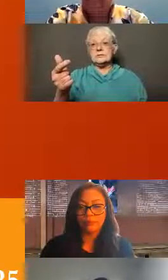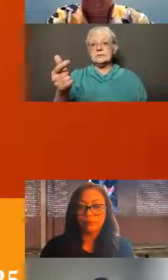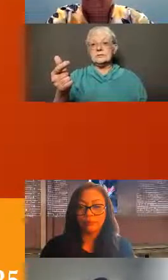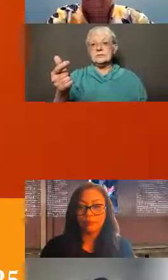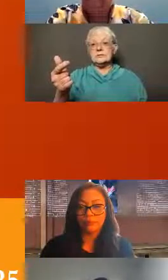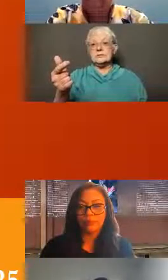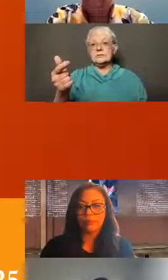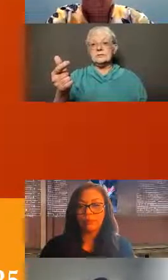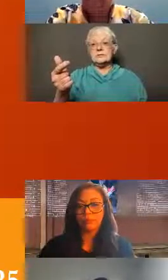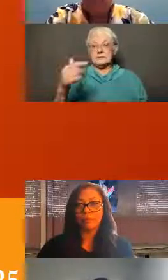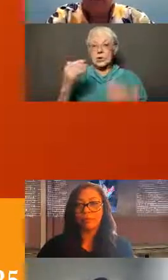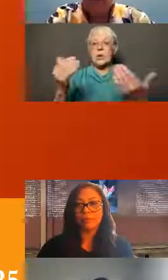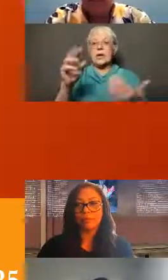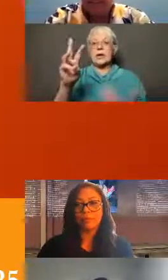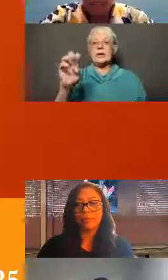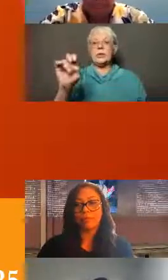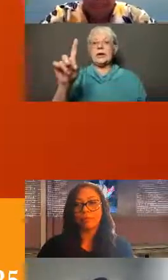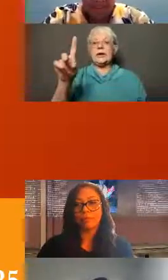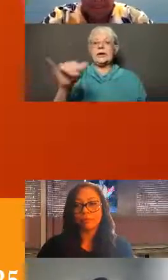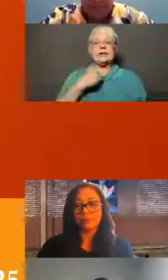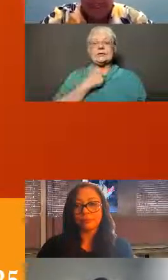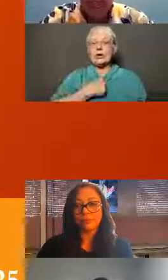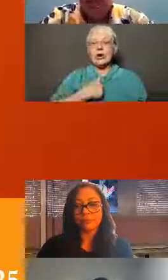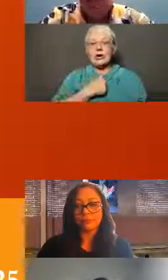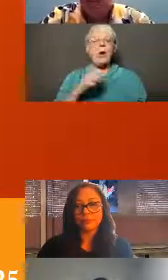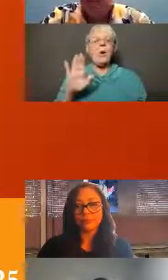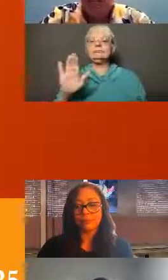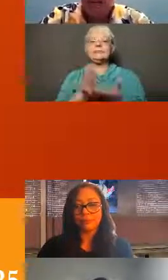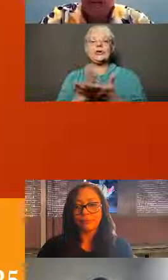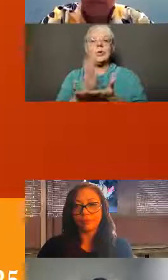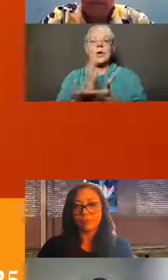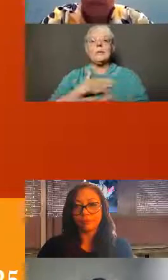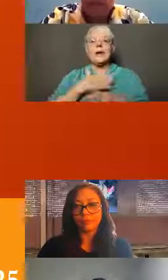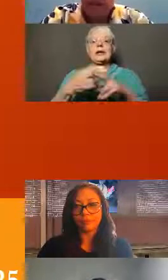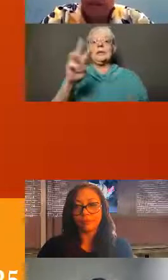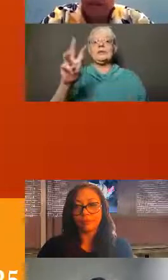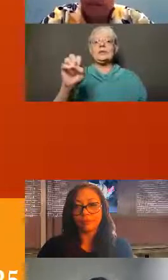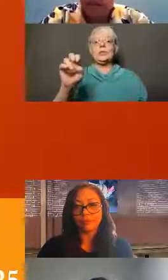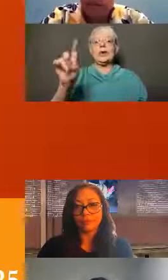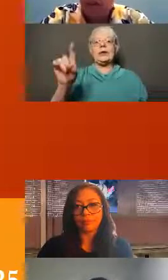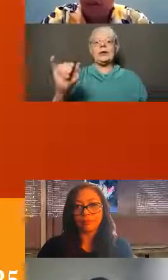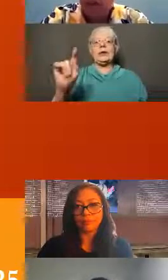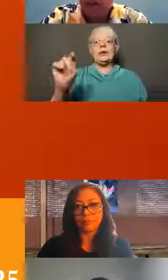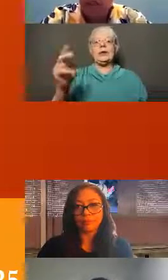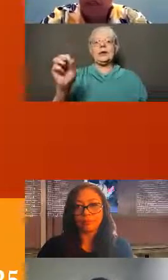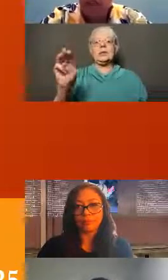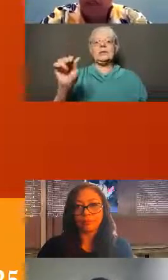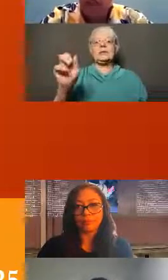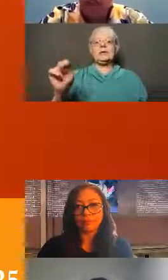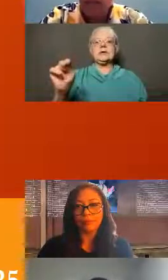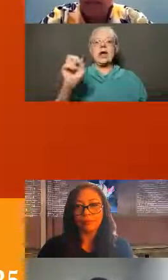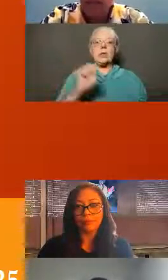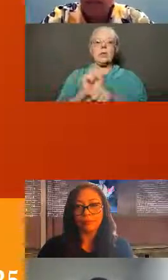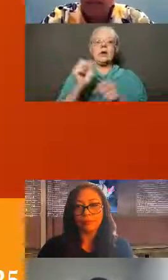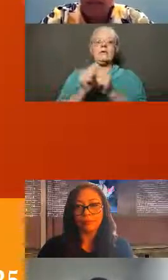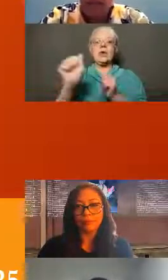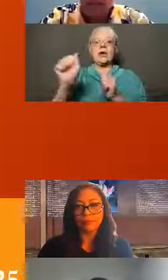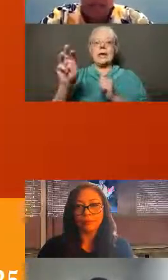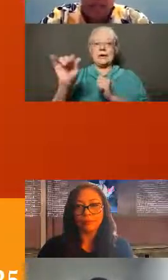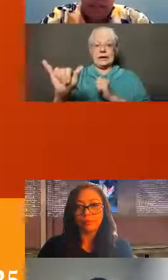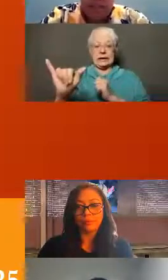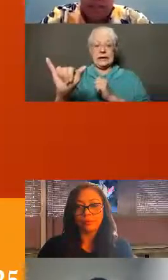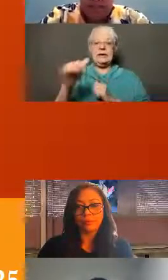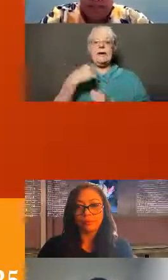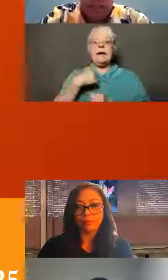Go ahead, Wendy, sorry. Oh, that's all right. No. My name is Wendy Thompson. I work for Amity Foundation. I am